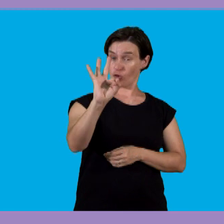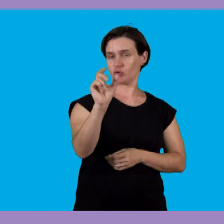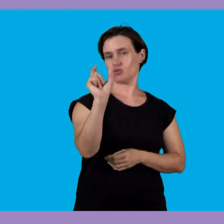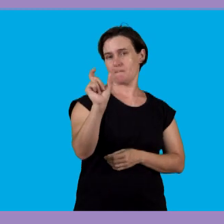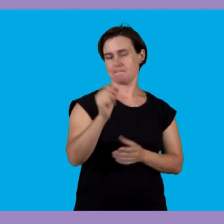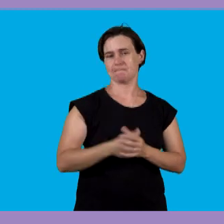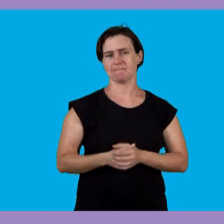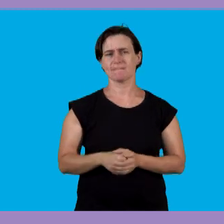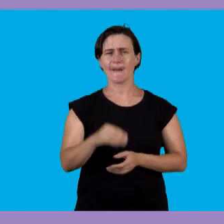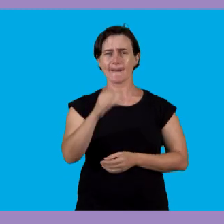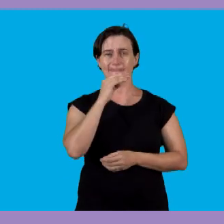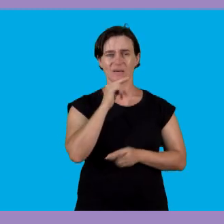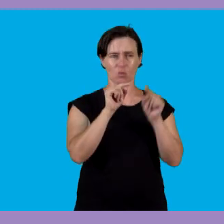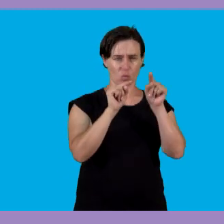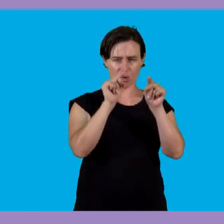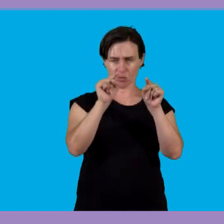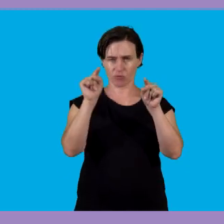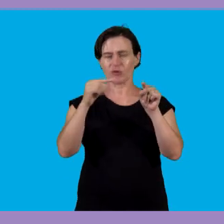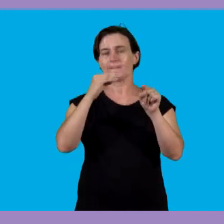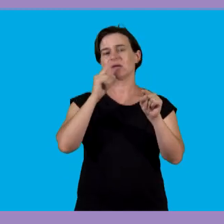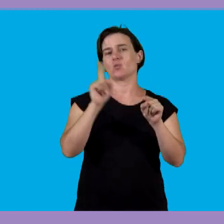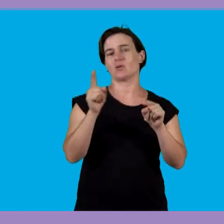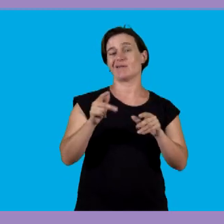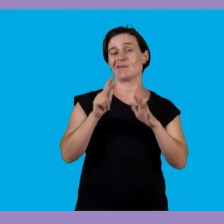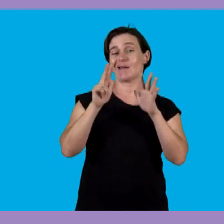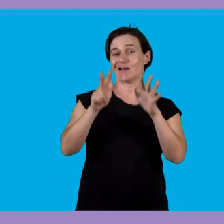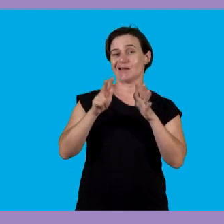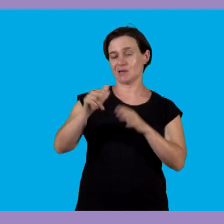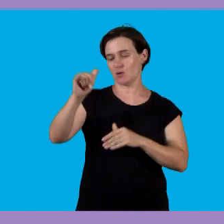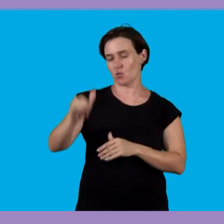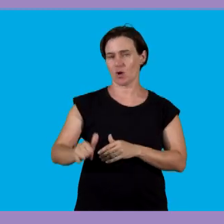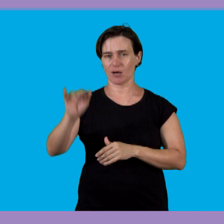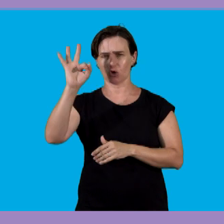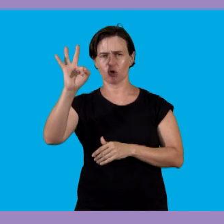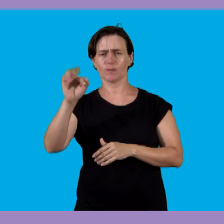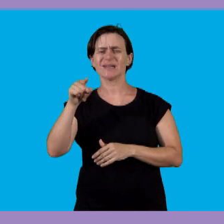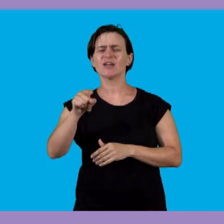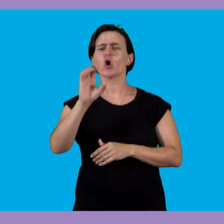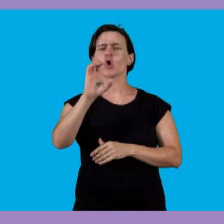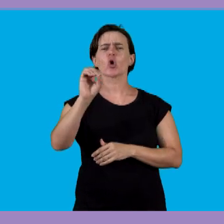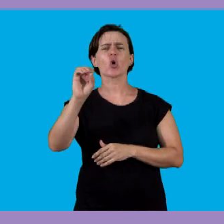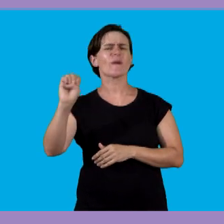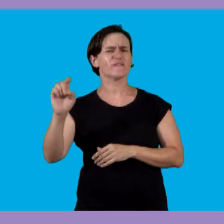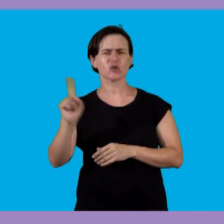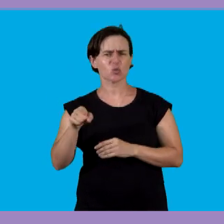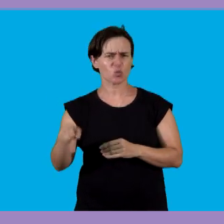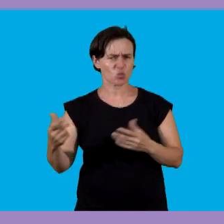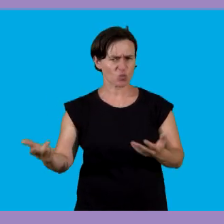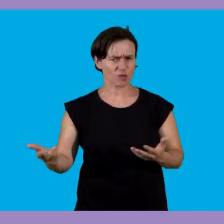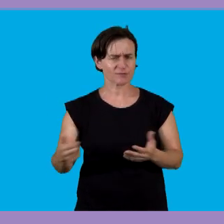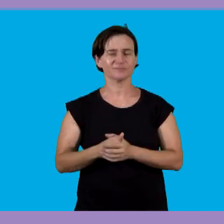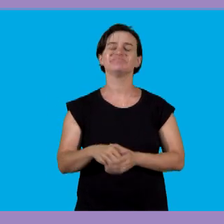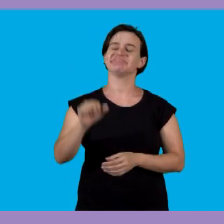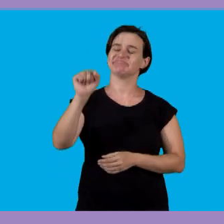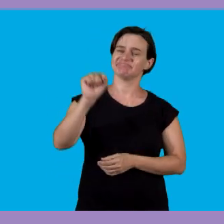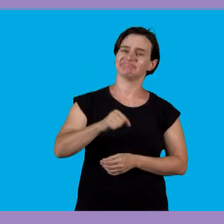third term there is 18y cubed. So what is the coefficient of this third term?